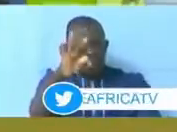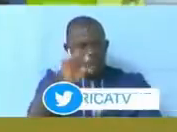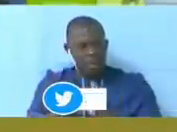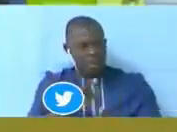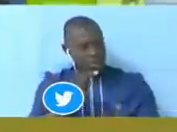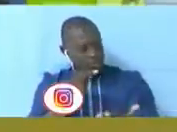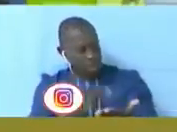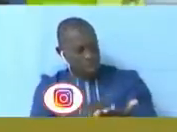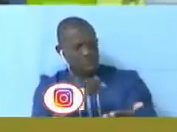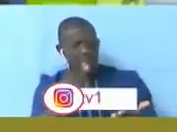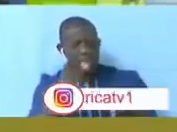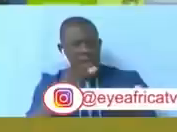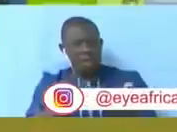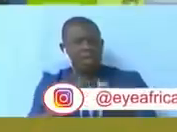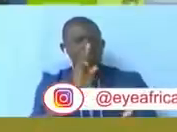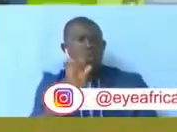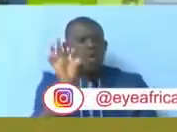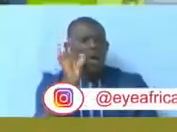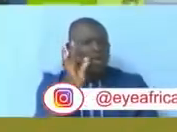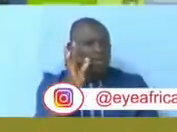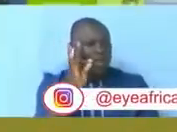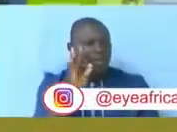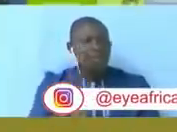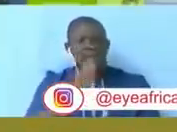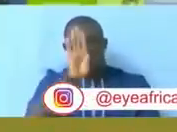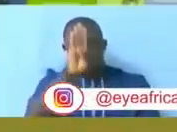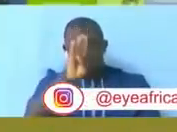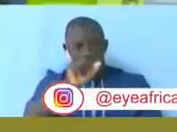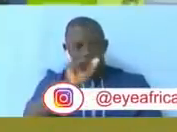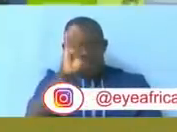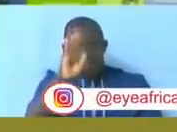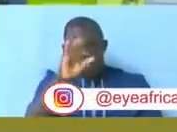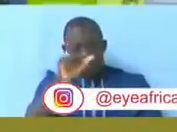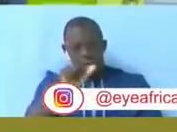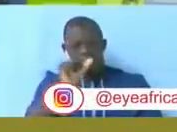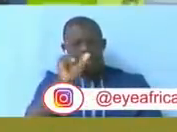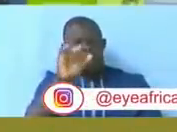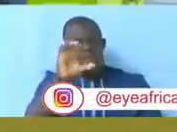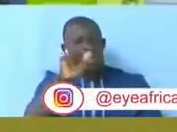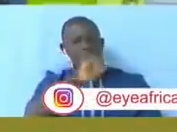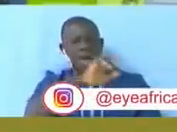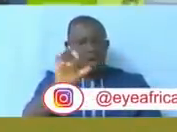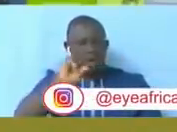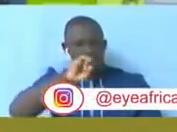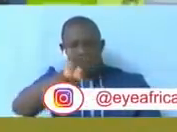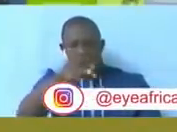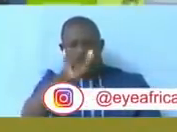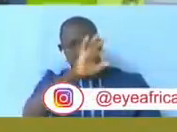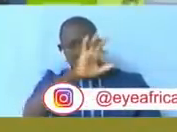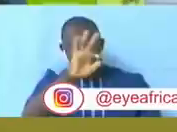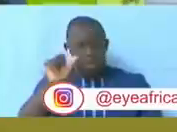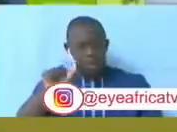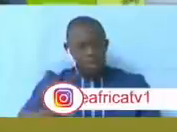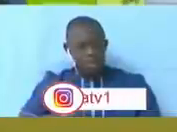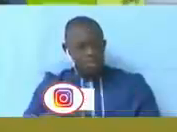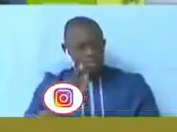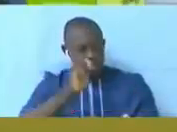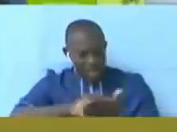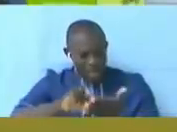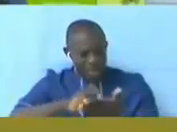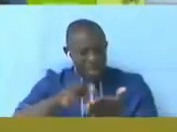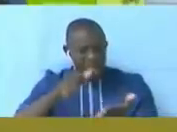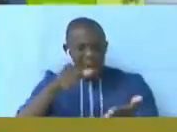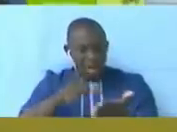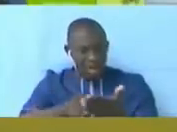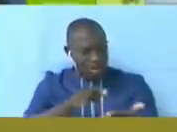and sulky letter, I'm sorry to say, very rude and sulky letter. Bitun ni letter le kataja biroti ntenga